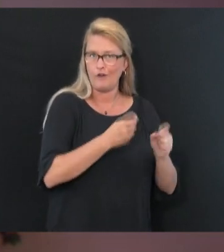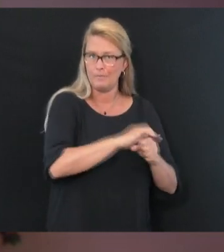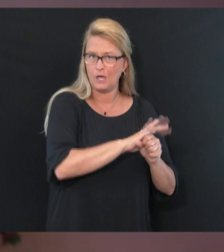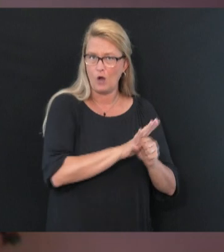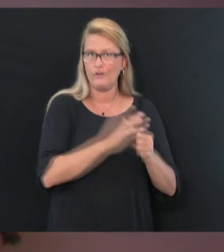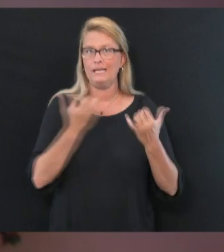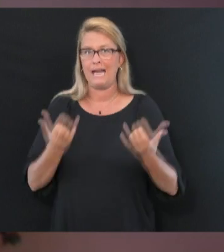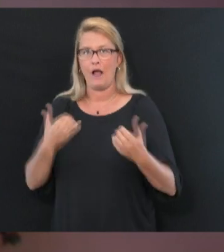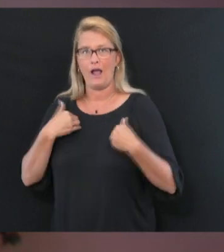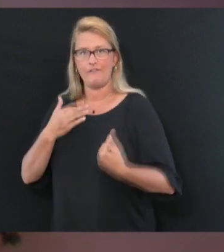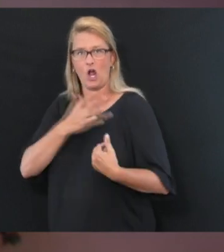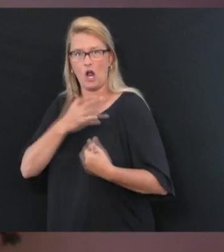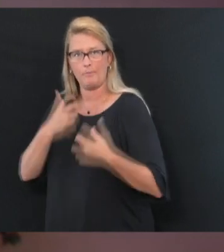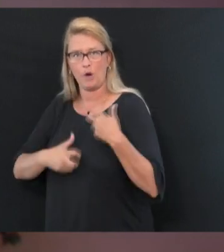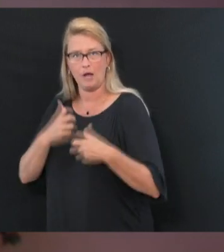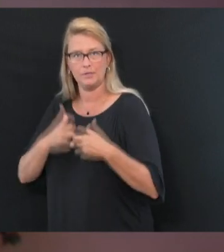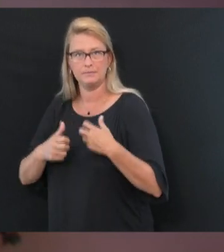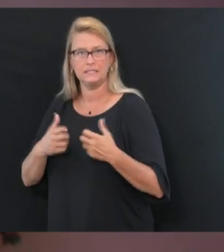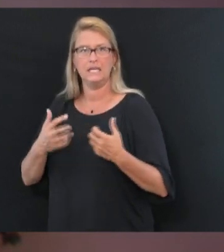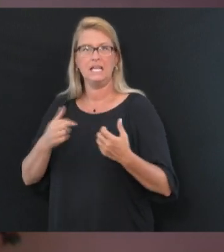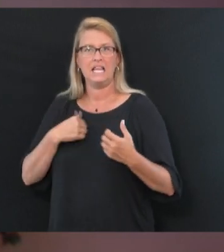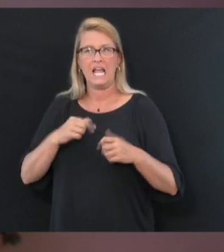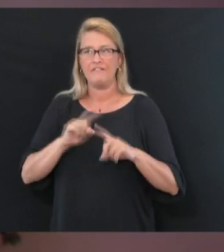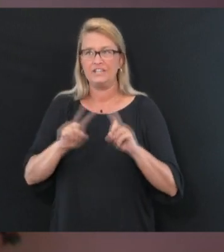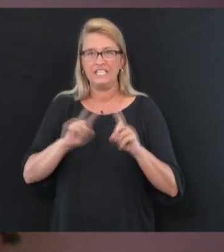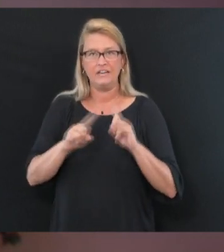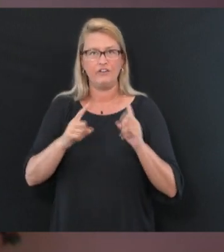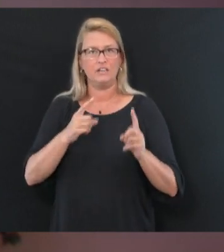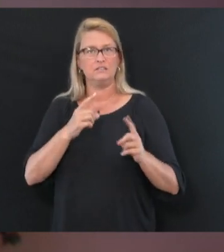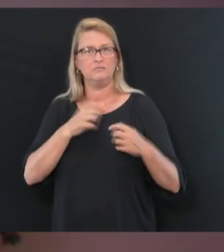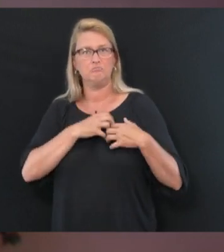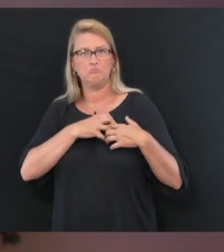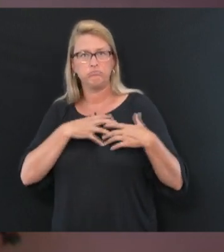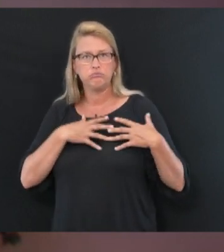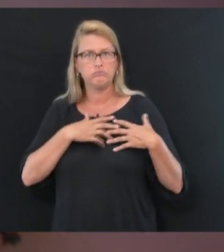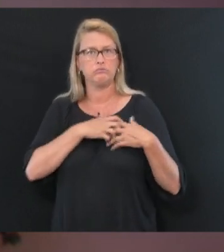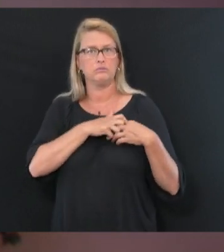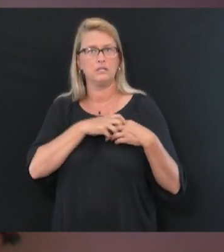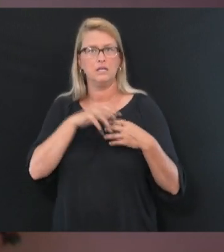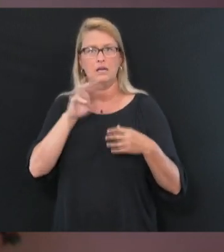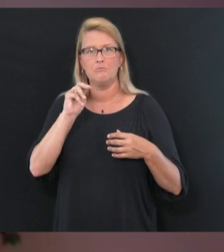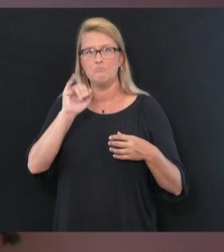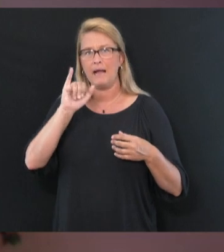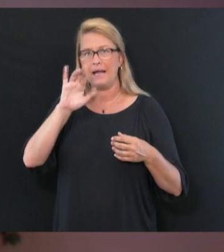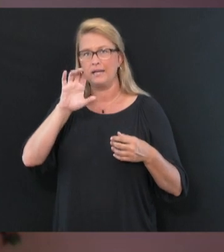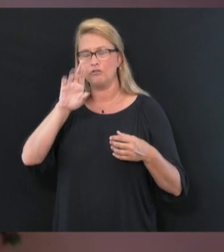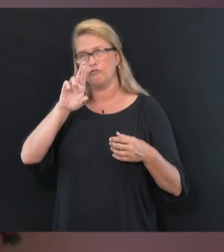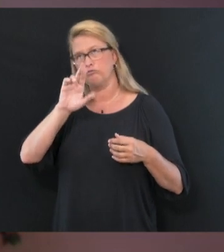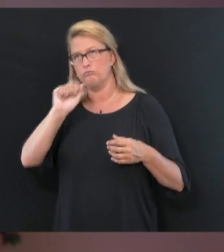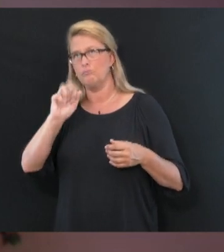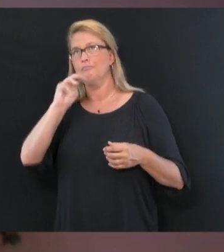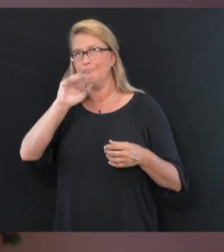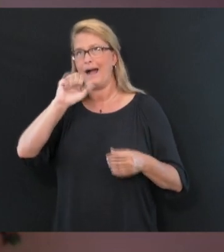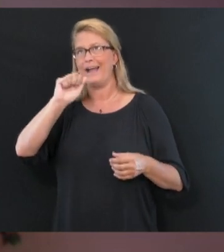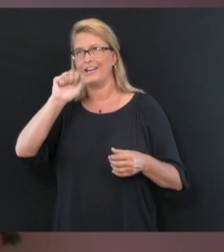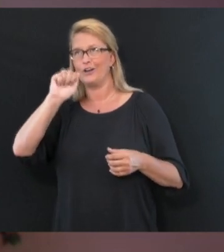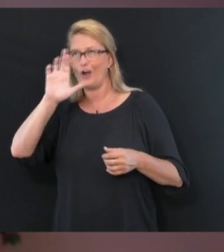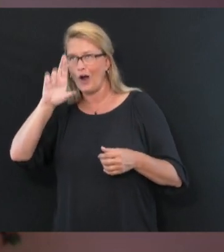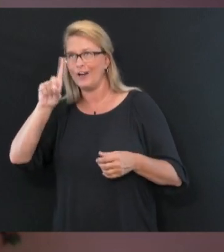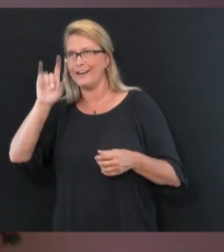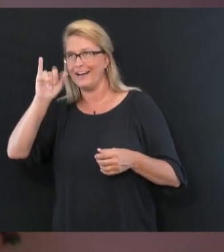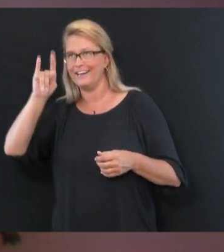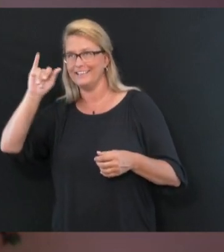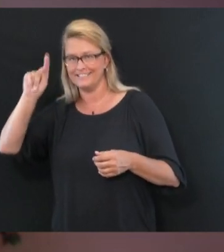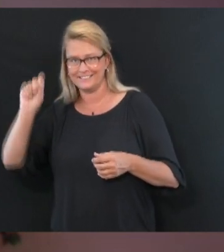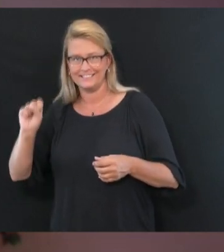can cause irritation and inflammation of the heart called myocarditis. The Pac-12 and the Big Ten, which